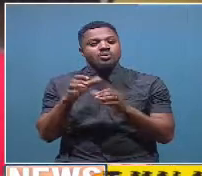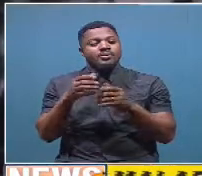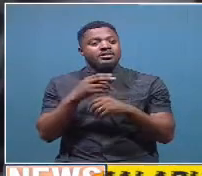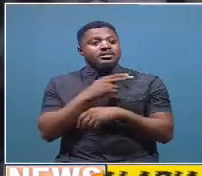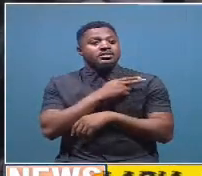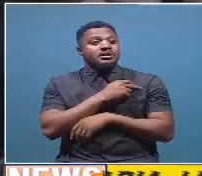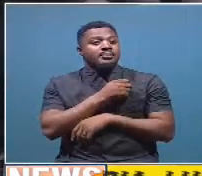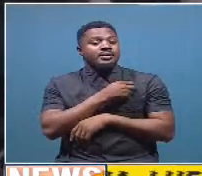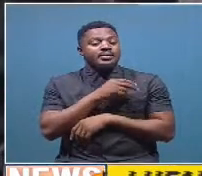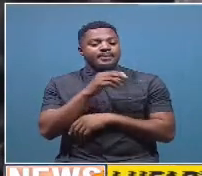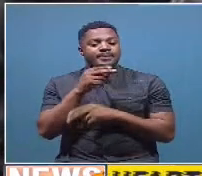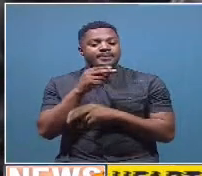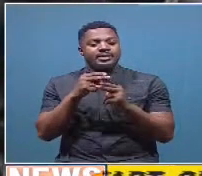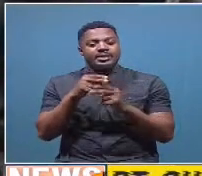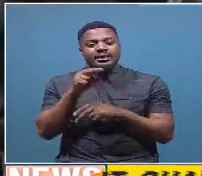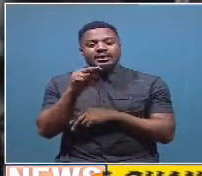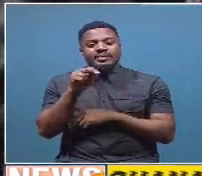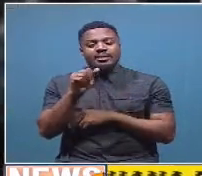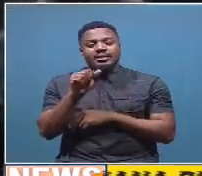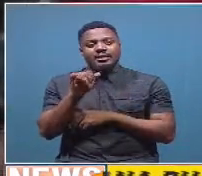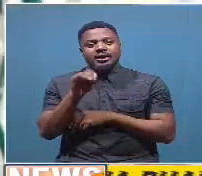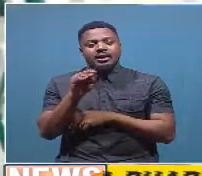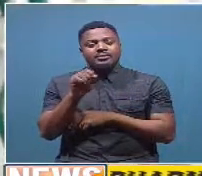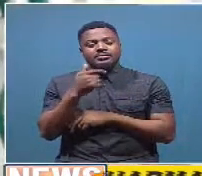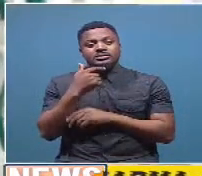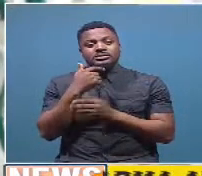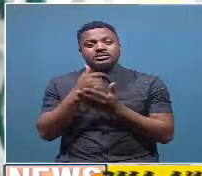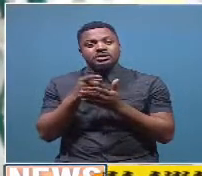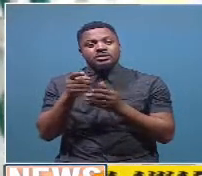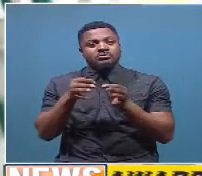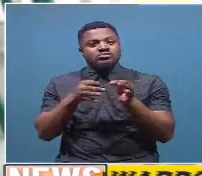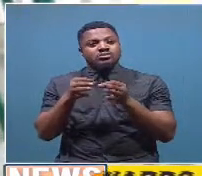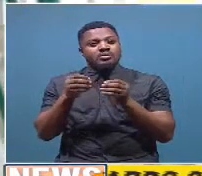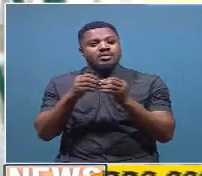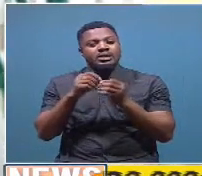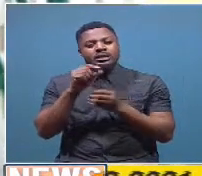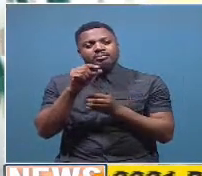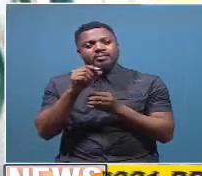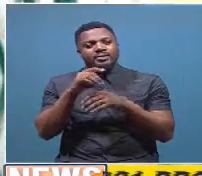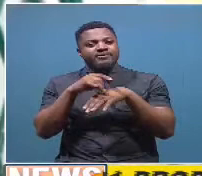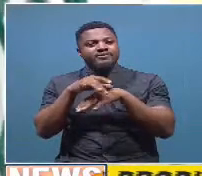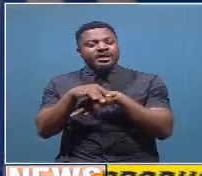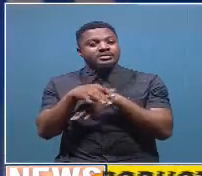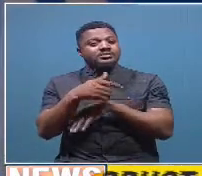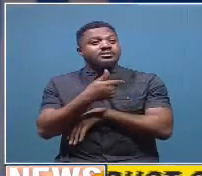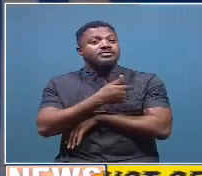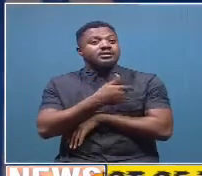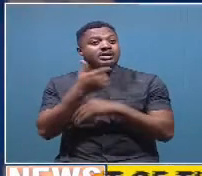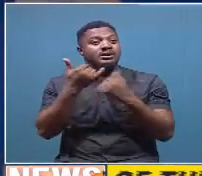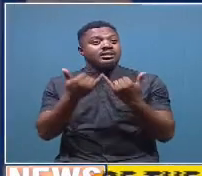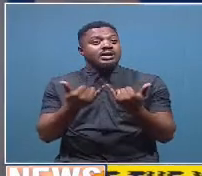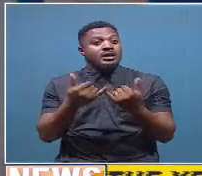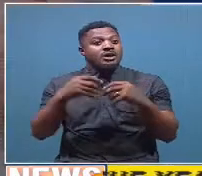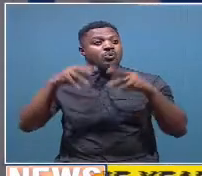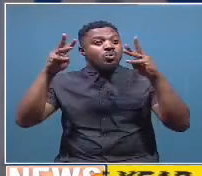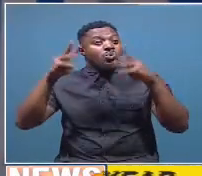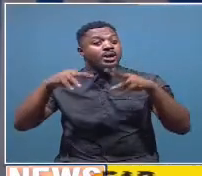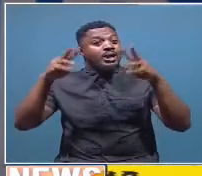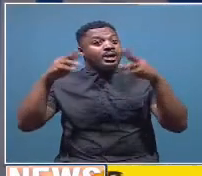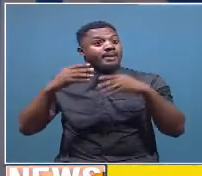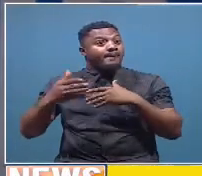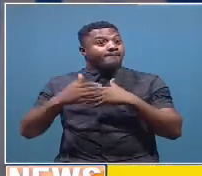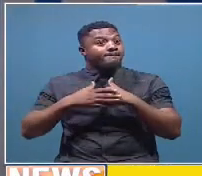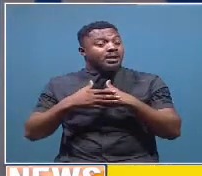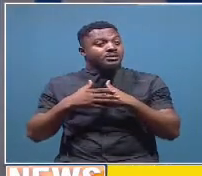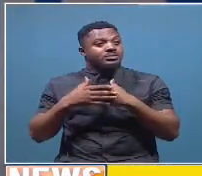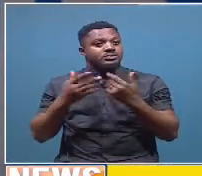Madam Nagis Raouf, highlighted on the mild effects of the vaccines. Now that the rainy season has come back